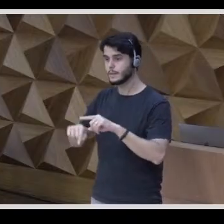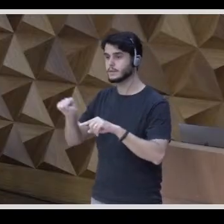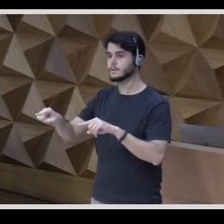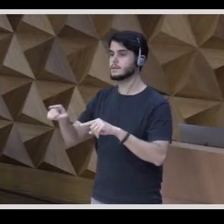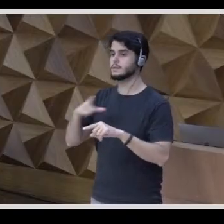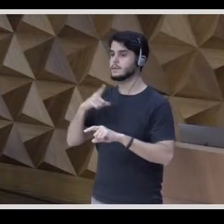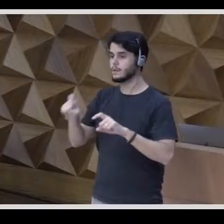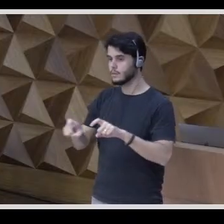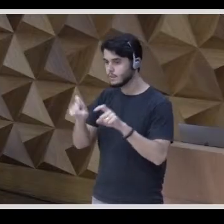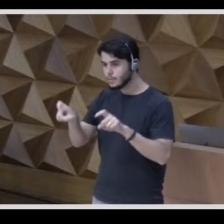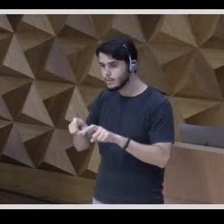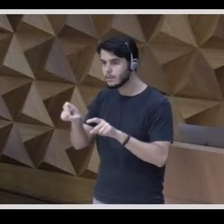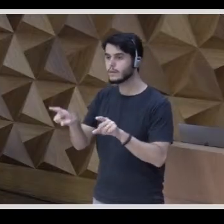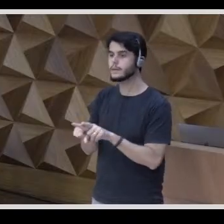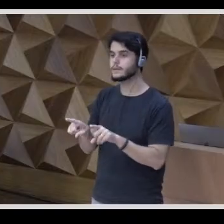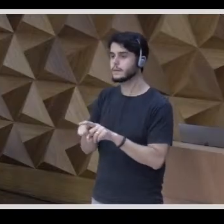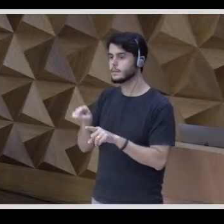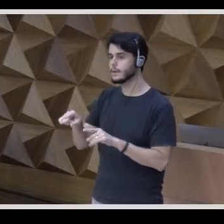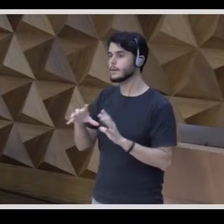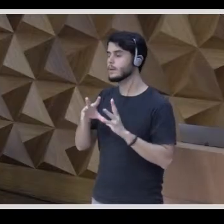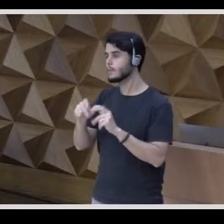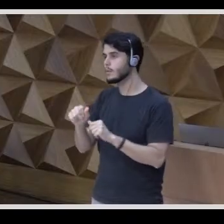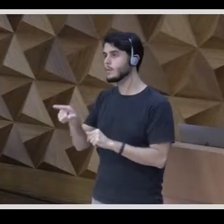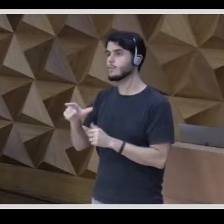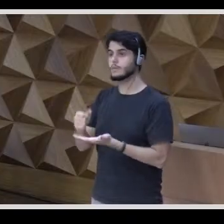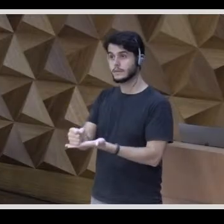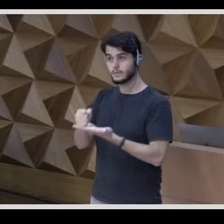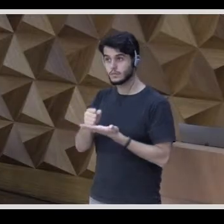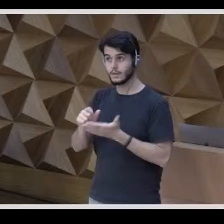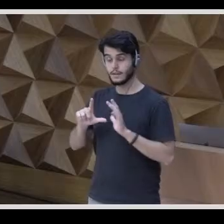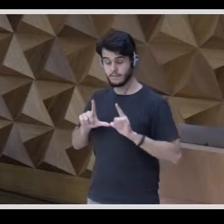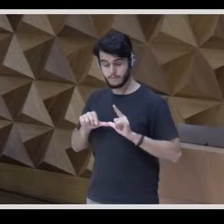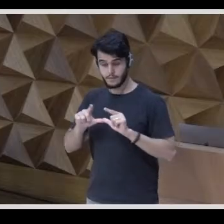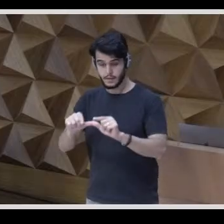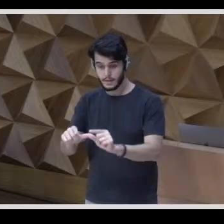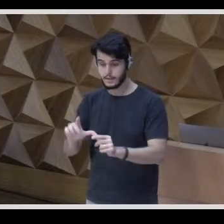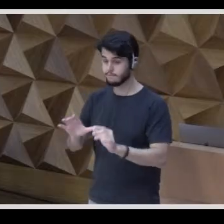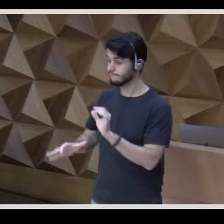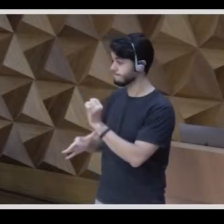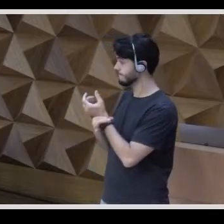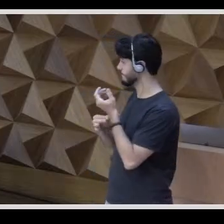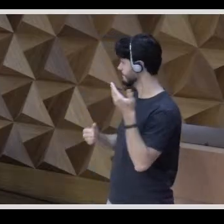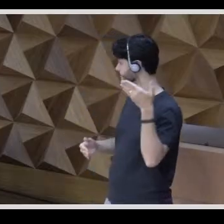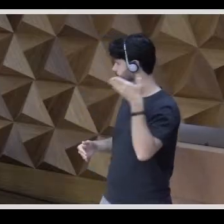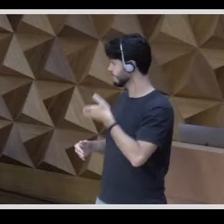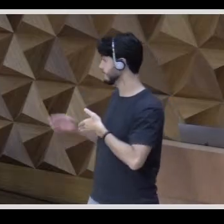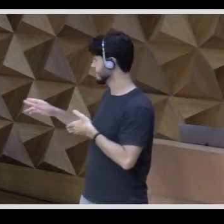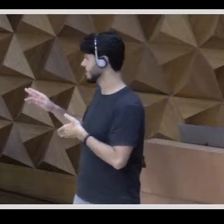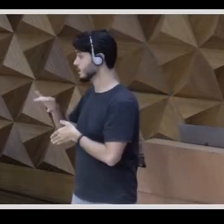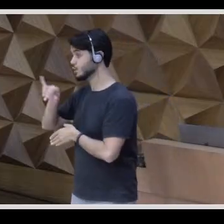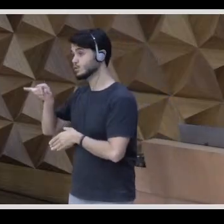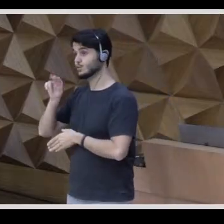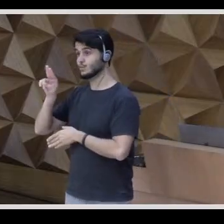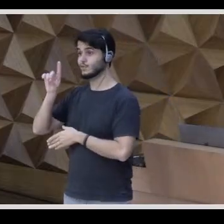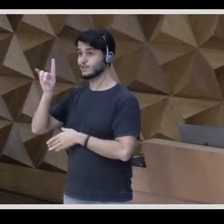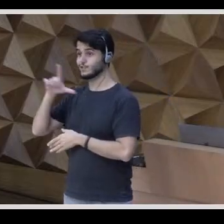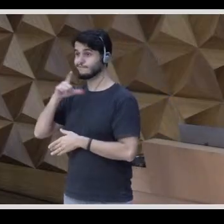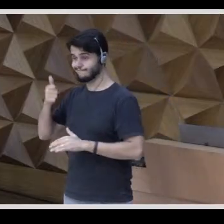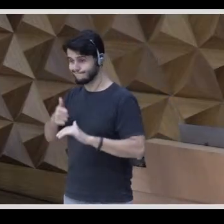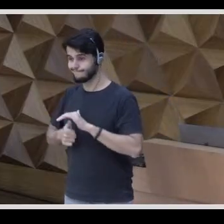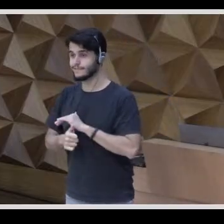be here with us. So thank you for being in cooperation and having you here in the ACM Lecturers